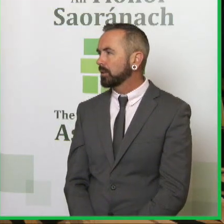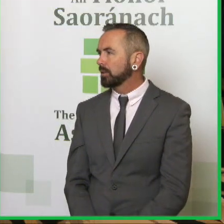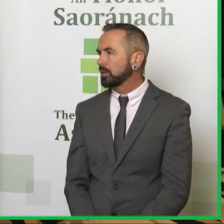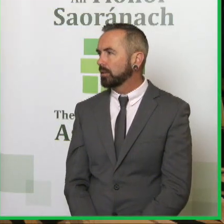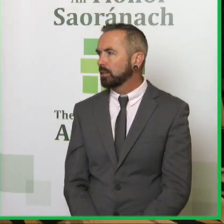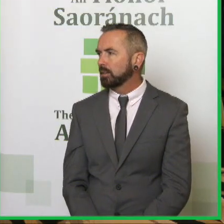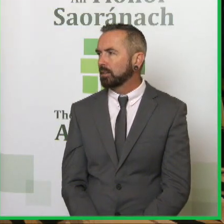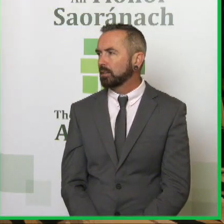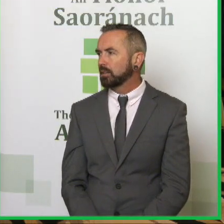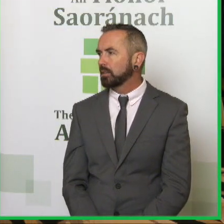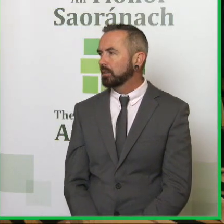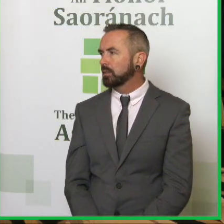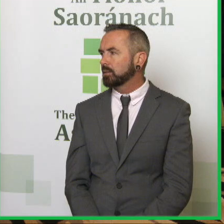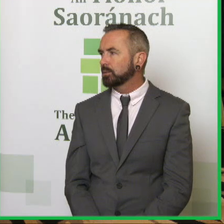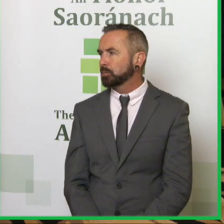just in addition to that,